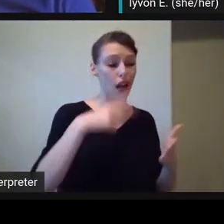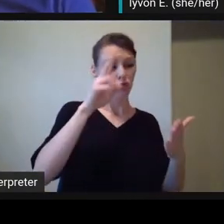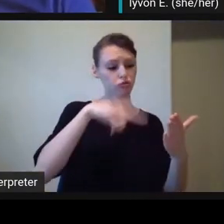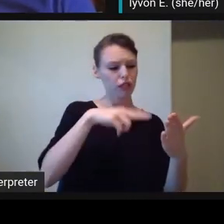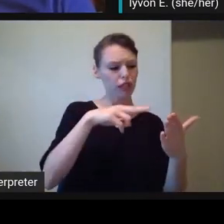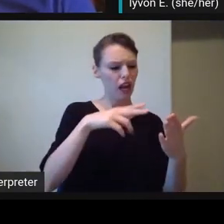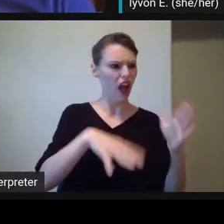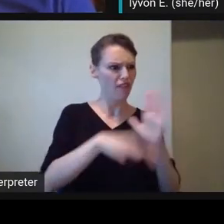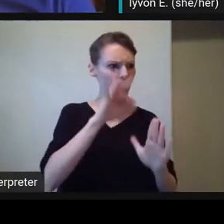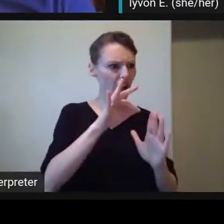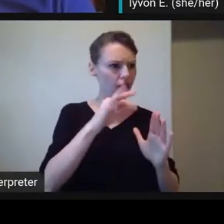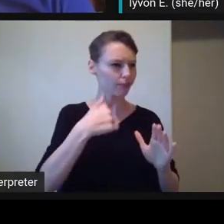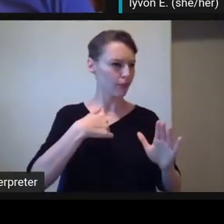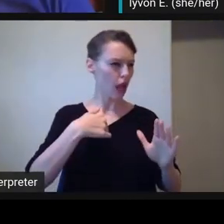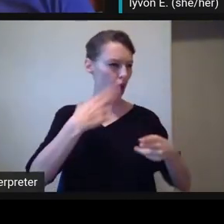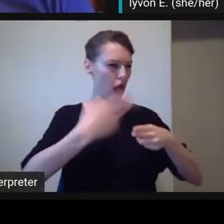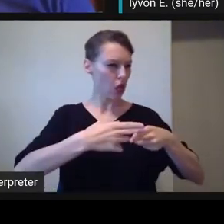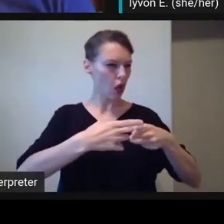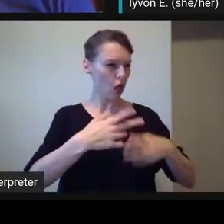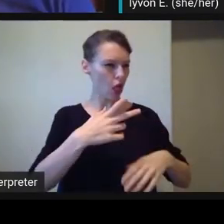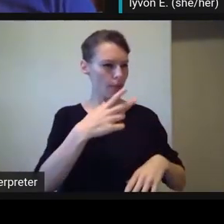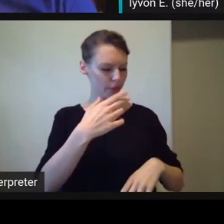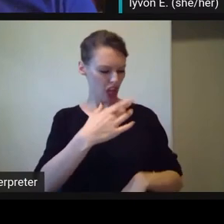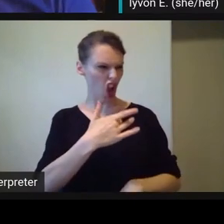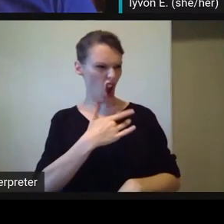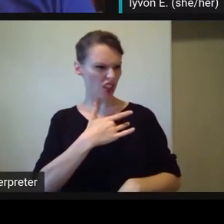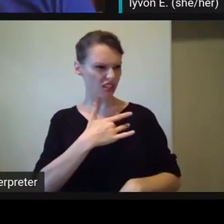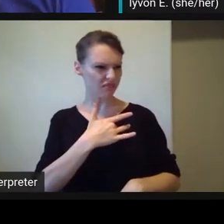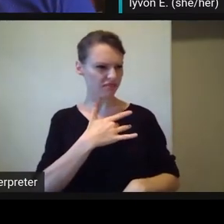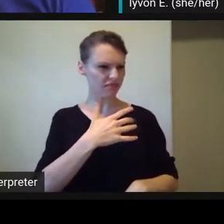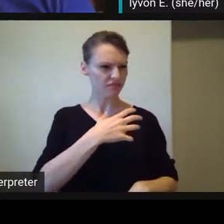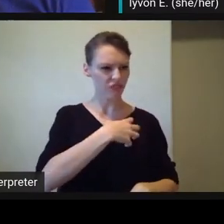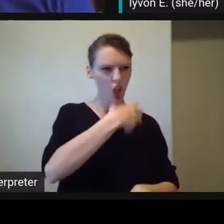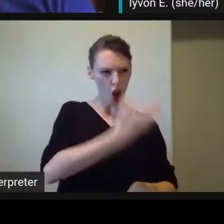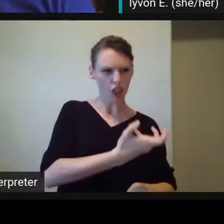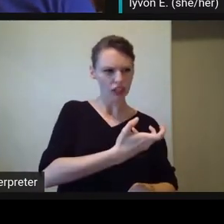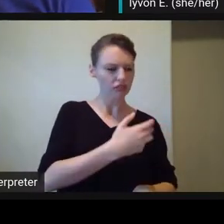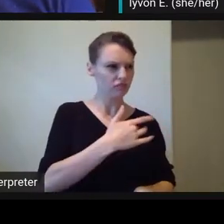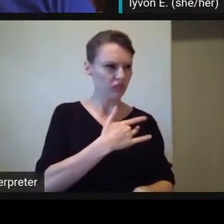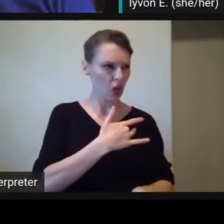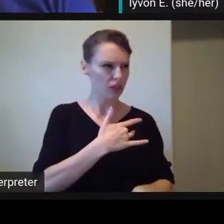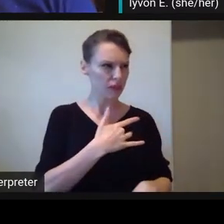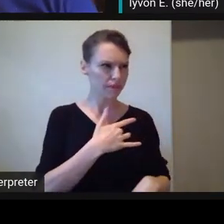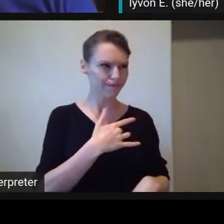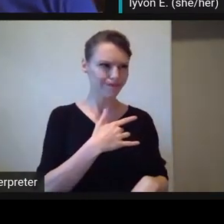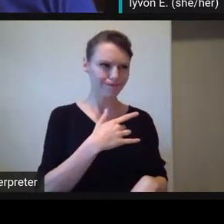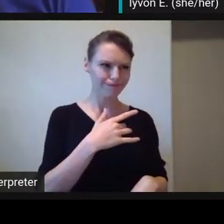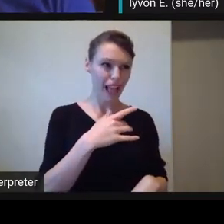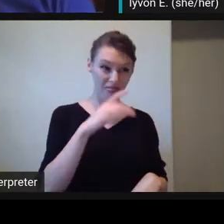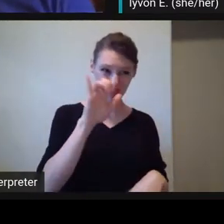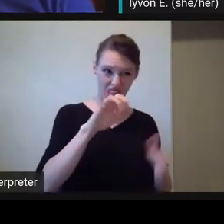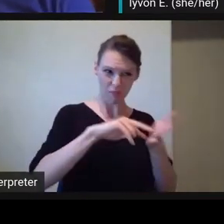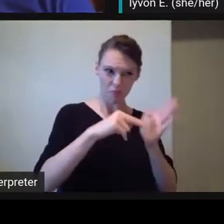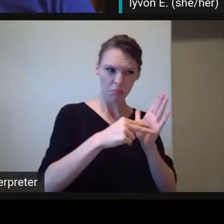heart, you know, and it's this sort of moment where